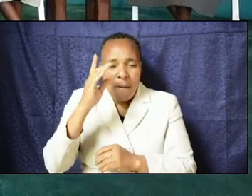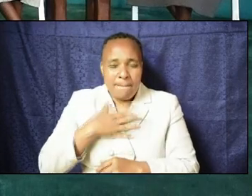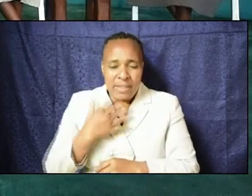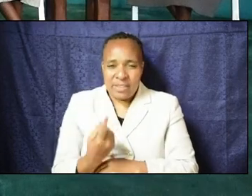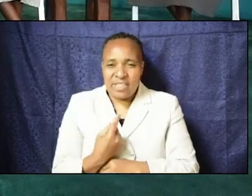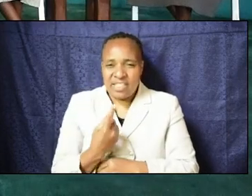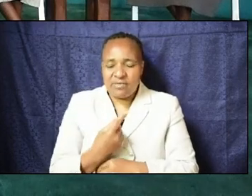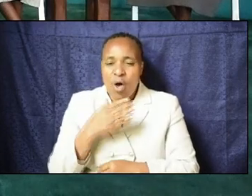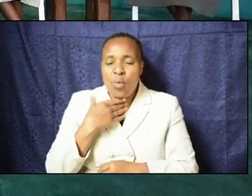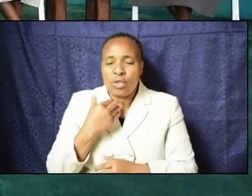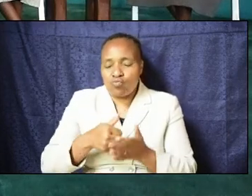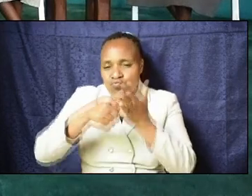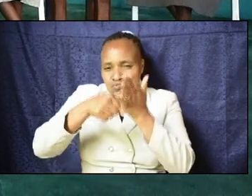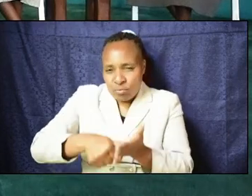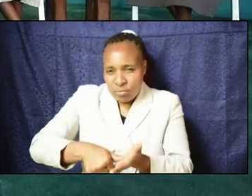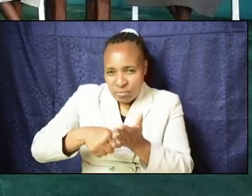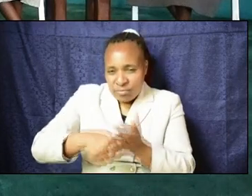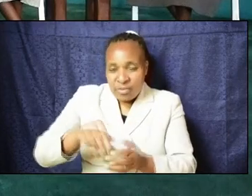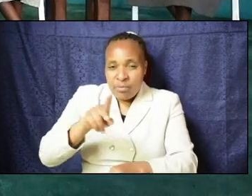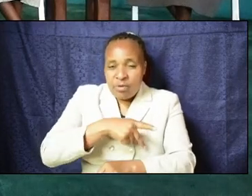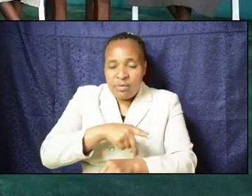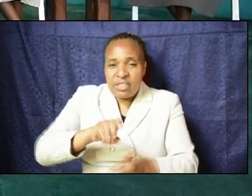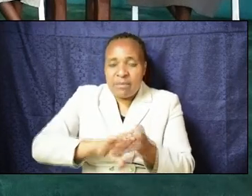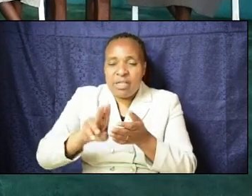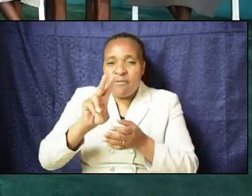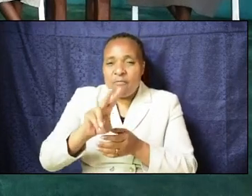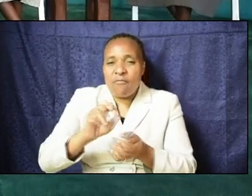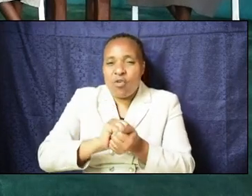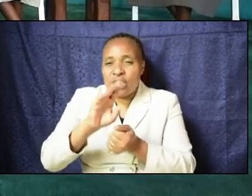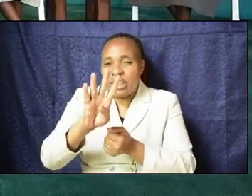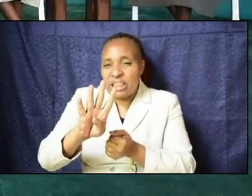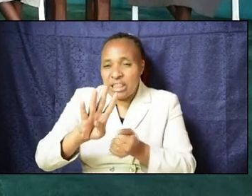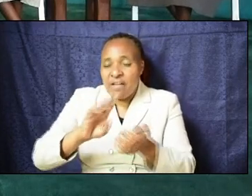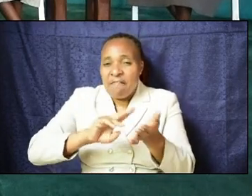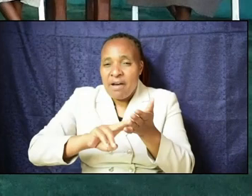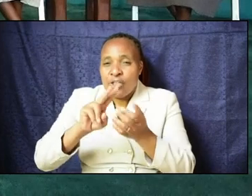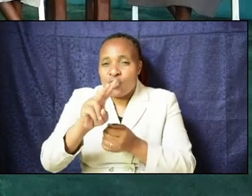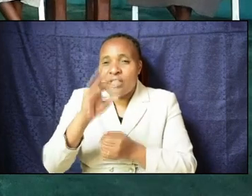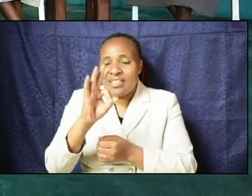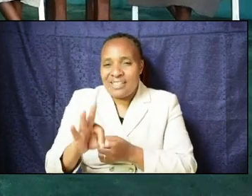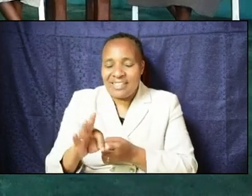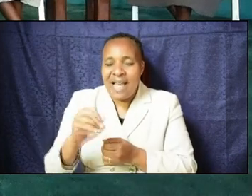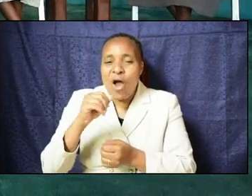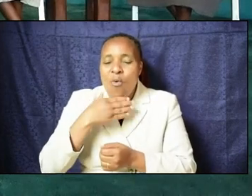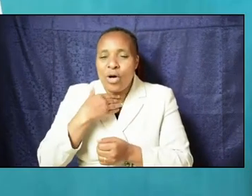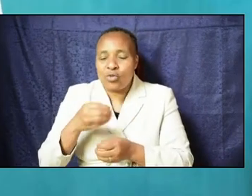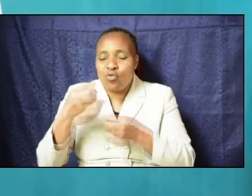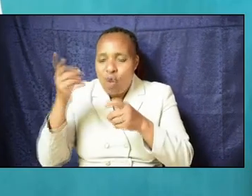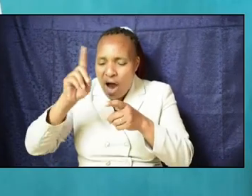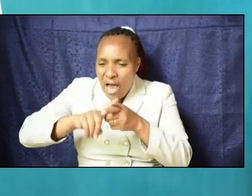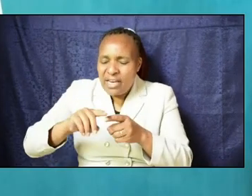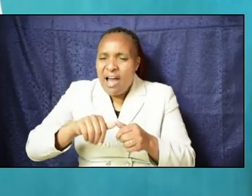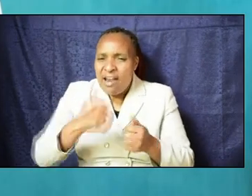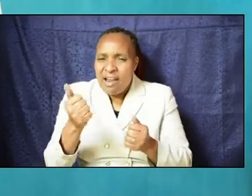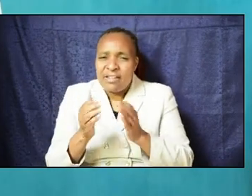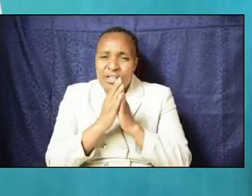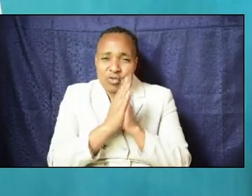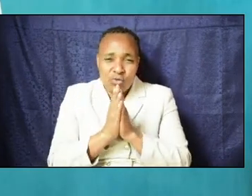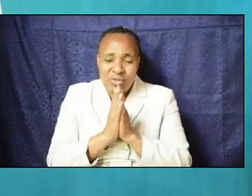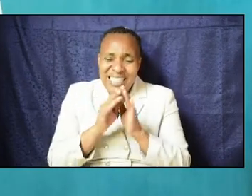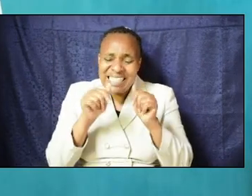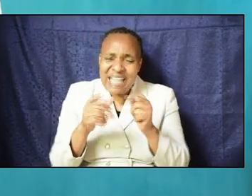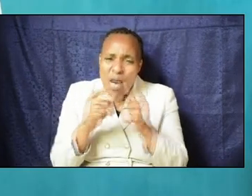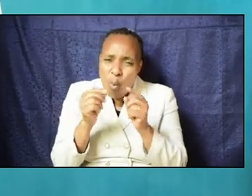myself, I want to emphasize Proverbs 14:23 by adding another proverb to it. That is, a word in